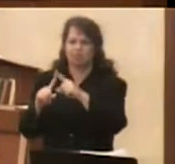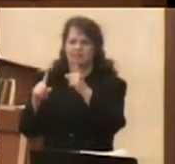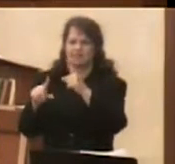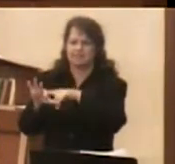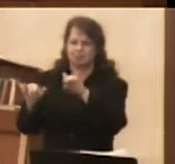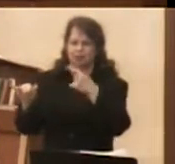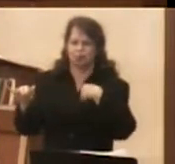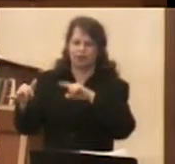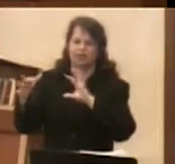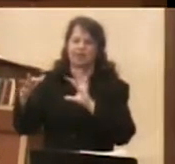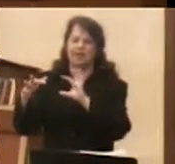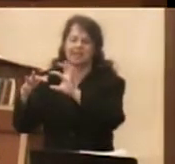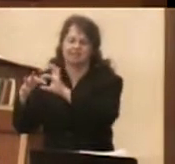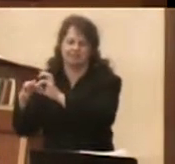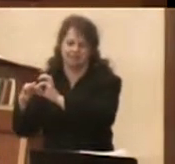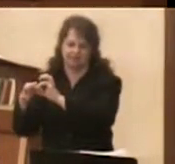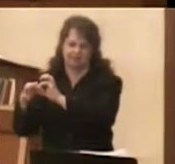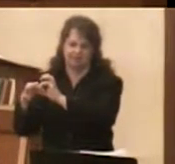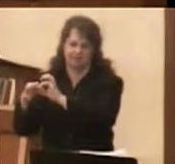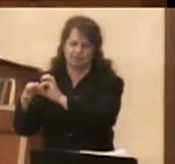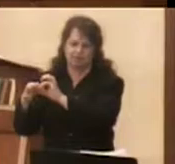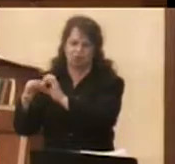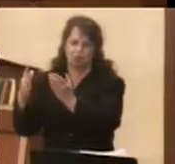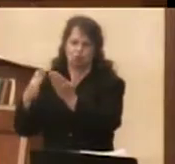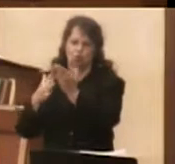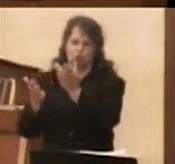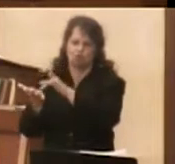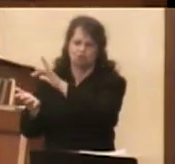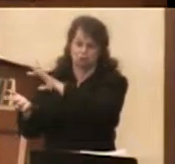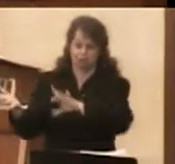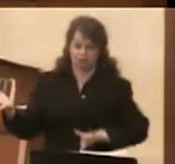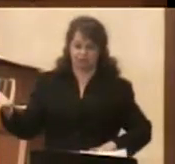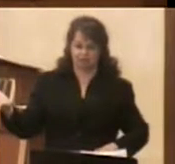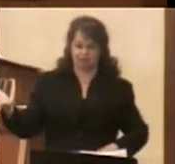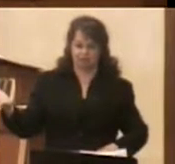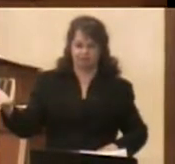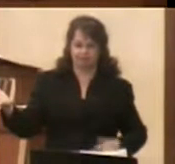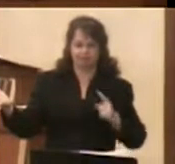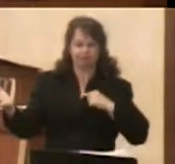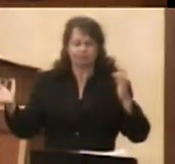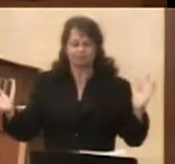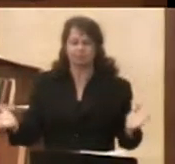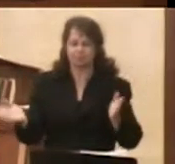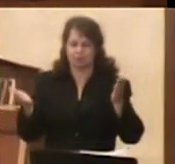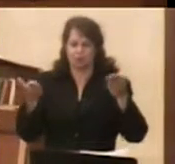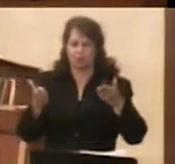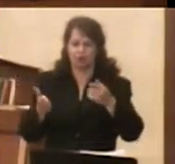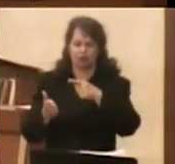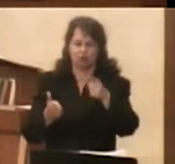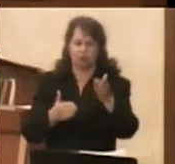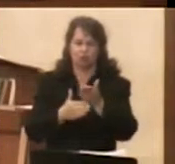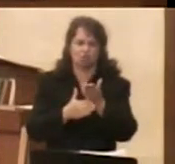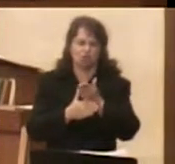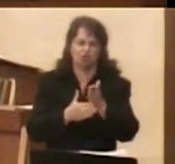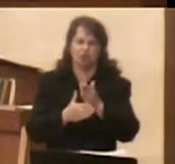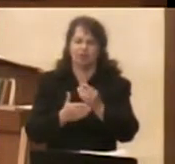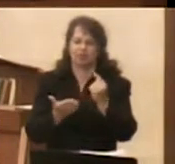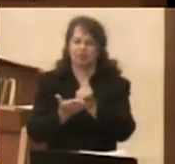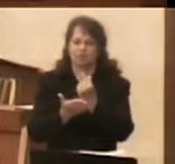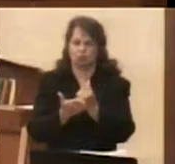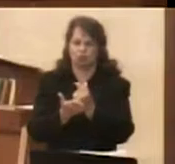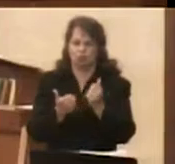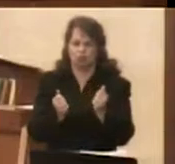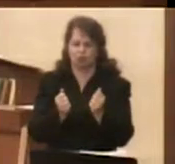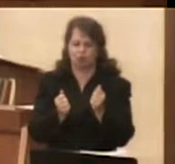together in this one body. And I am encouraged by the ways that you share the gospel in your context, in